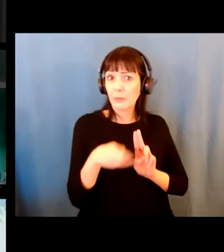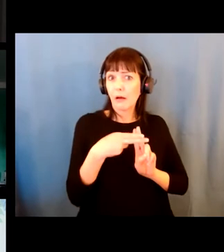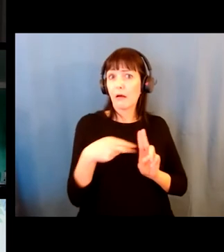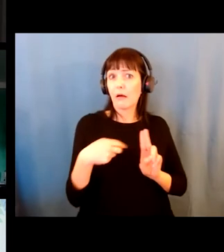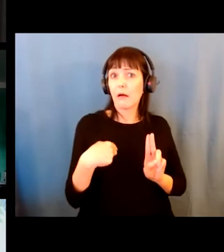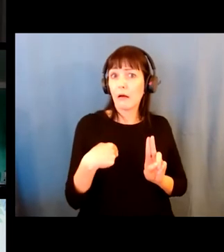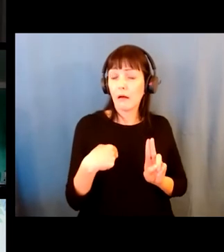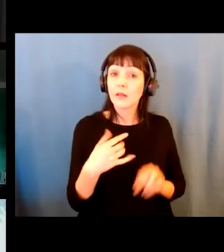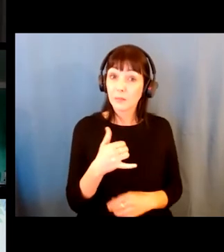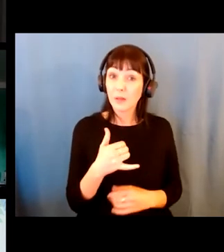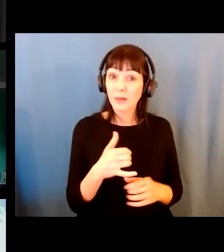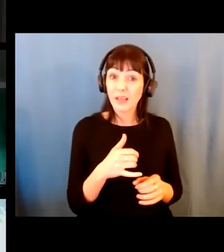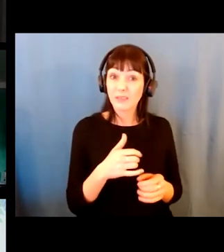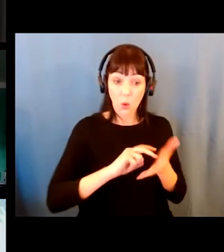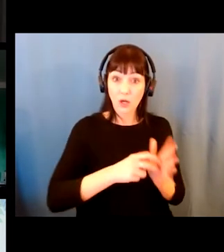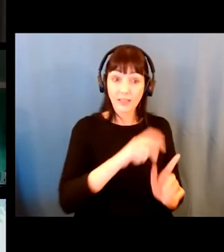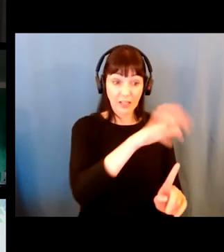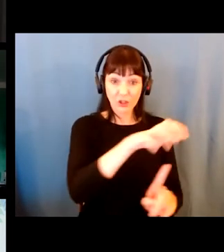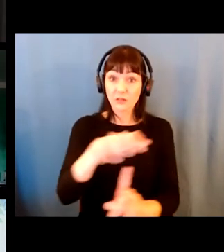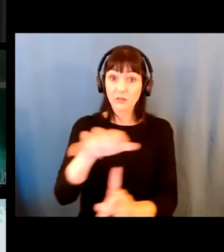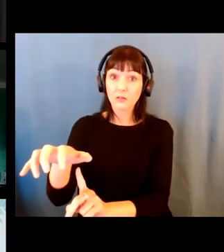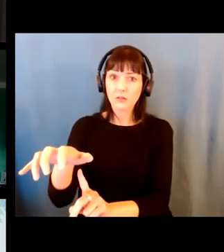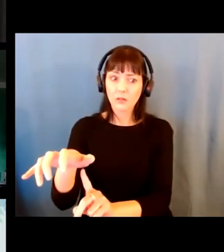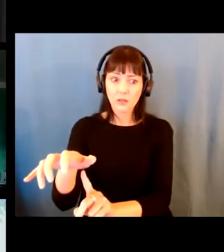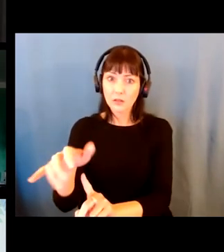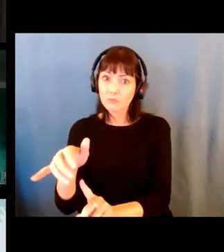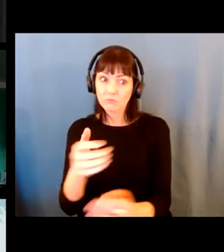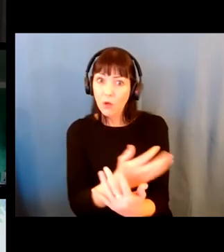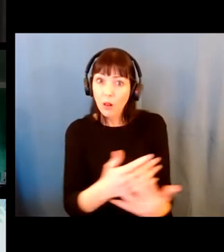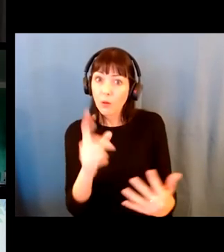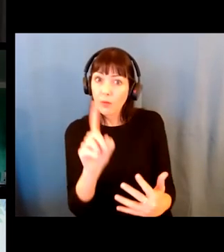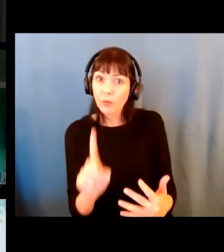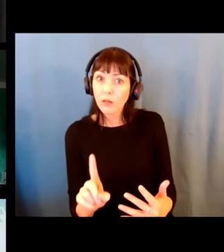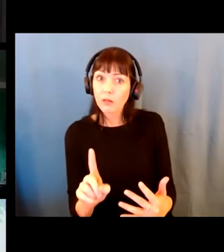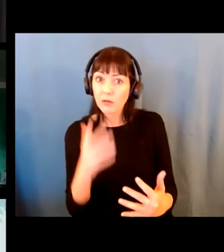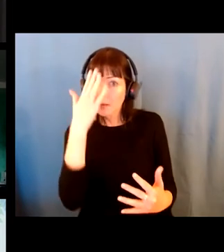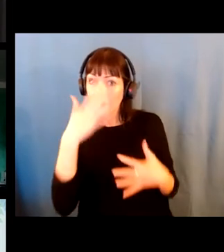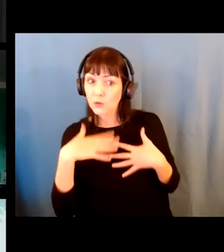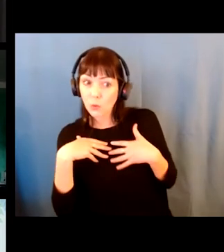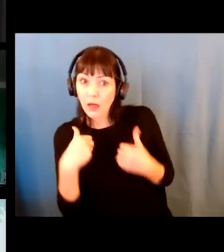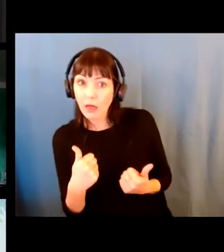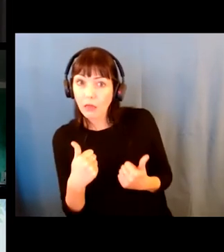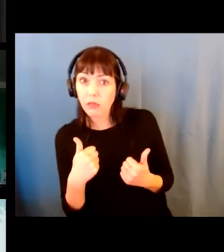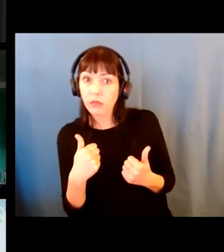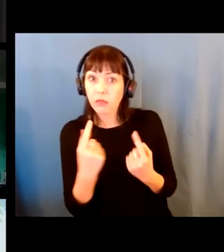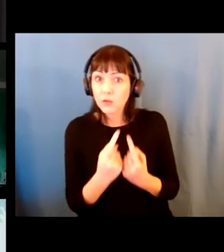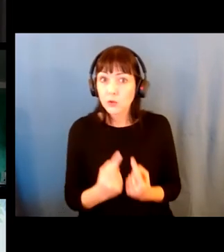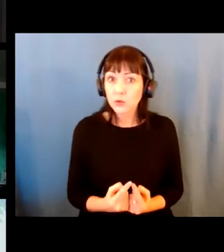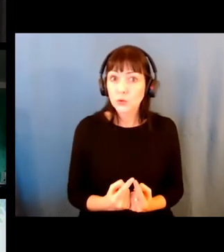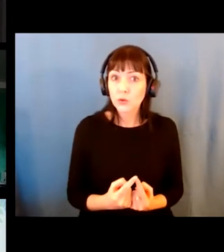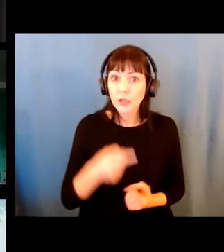in organisations a large amount of people with mental health concerns or neurodivergence and so